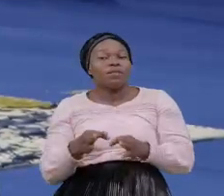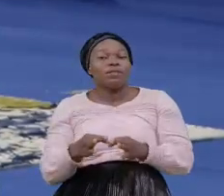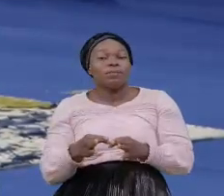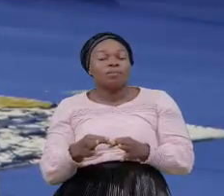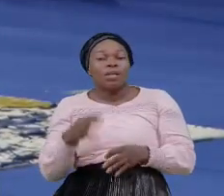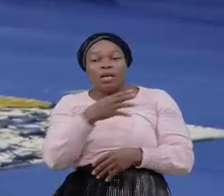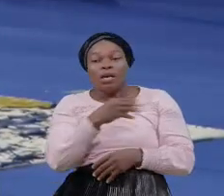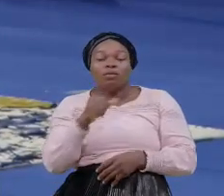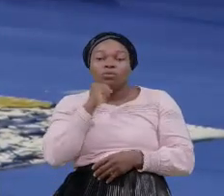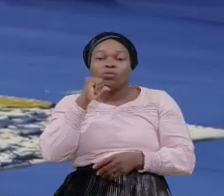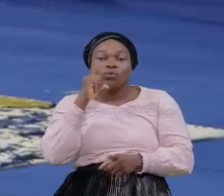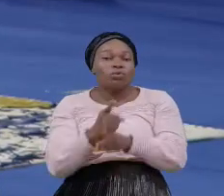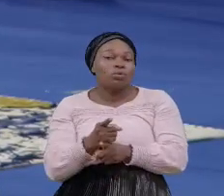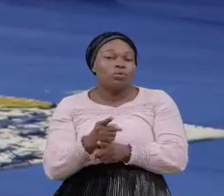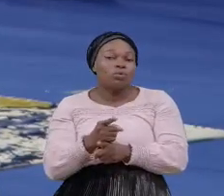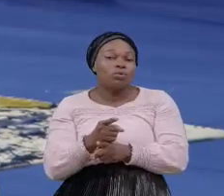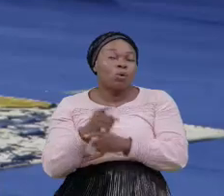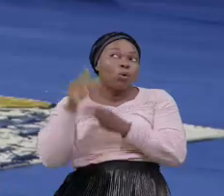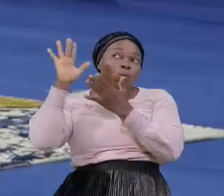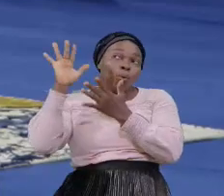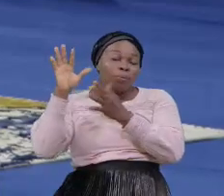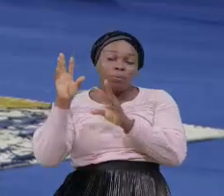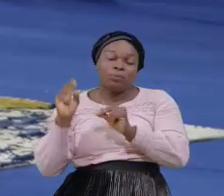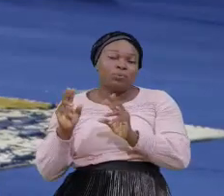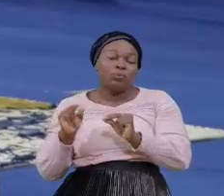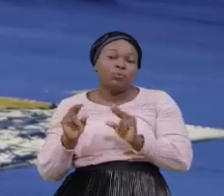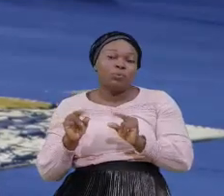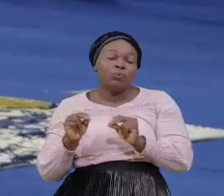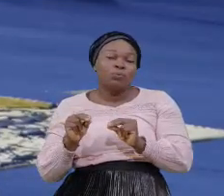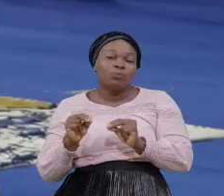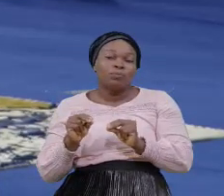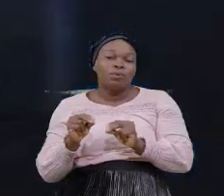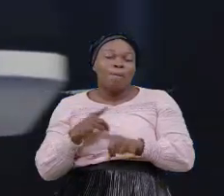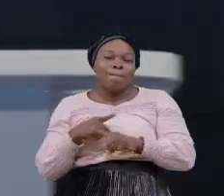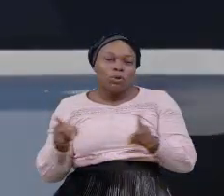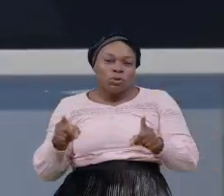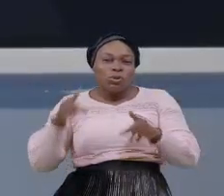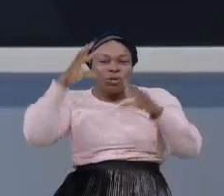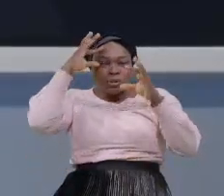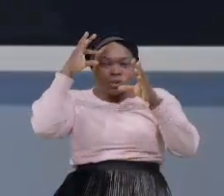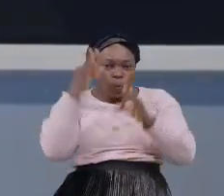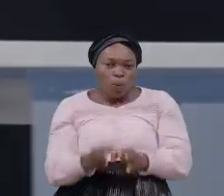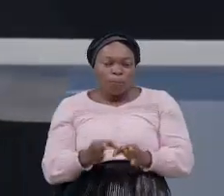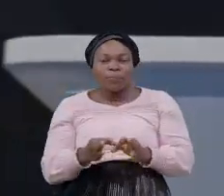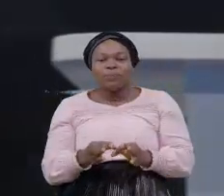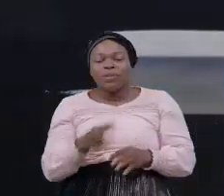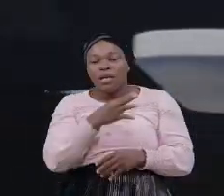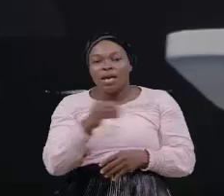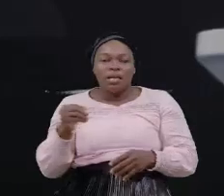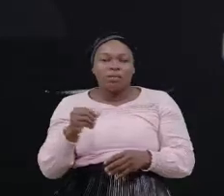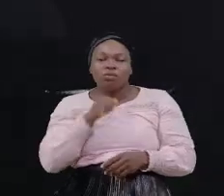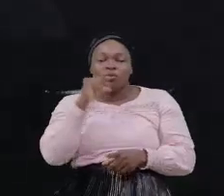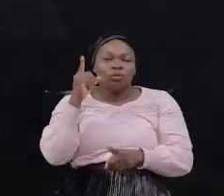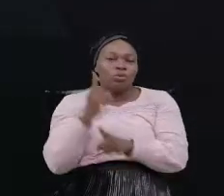I think something will happen. No. Not just the feeling, I feel something